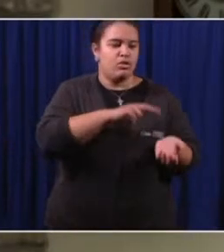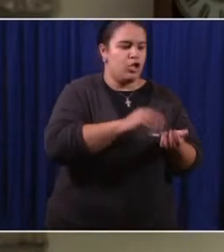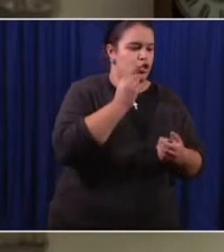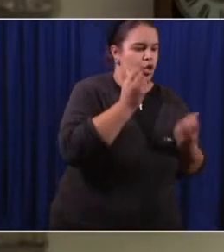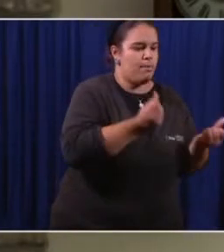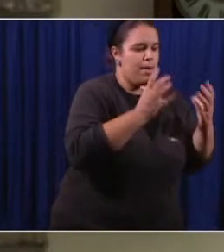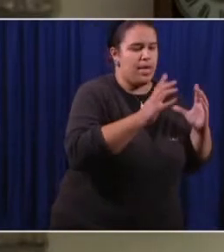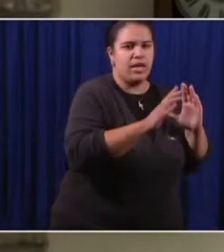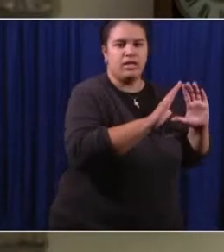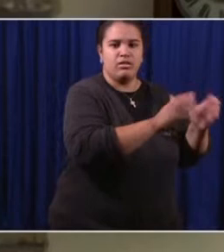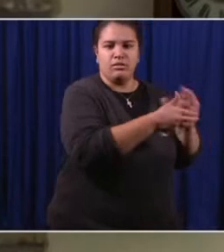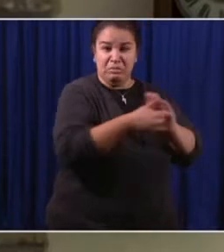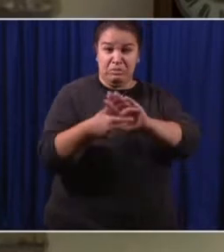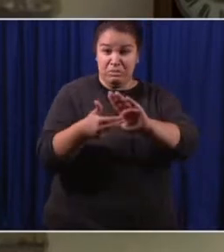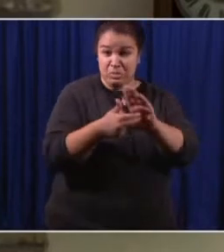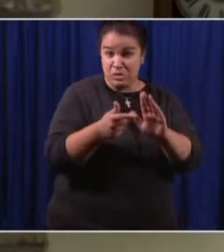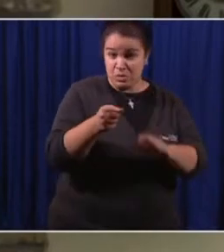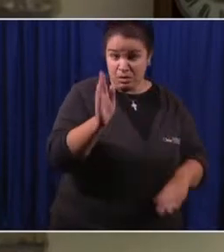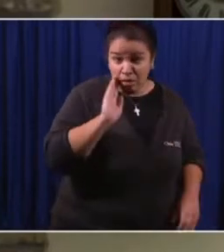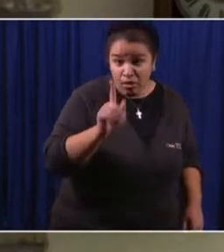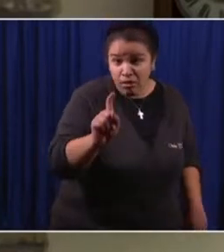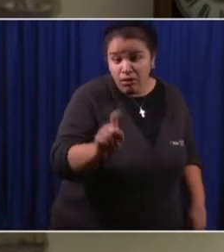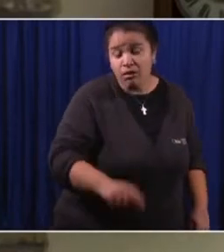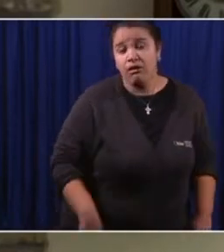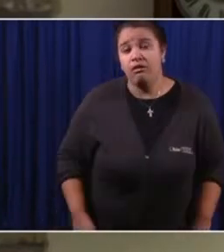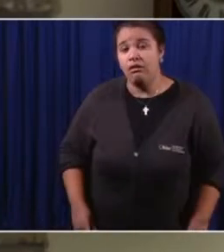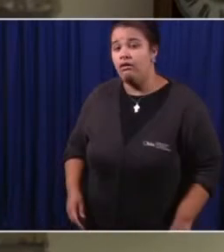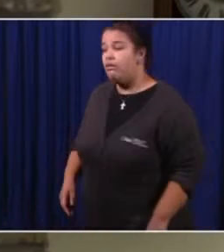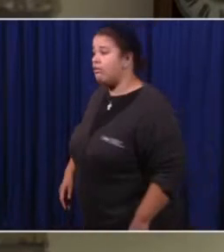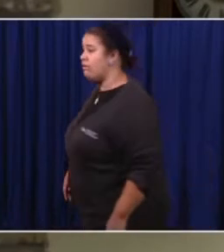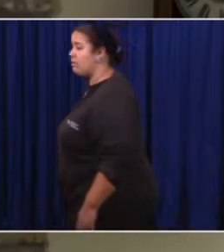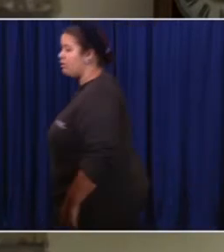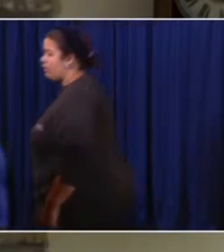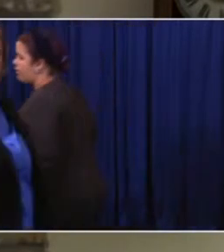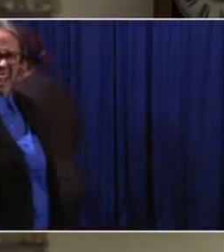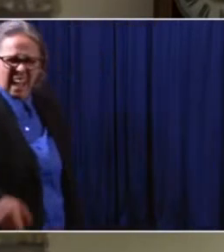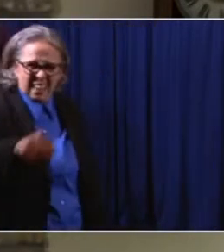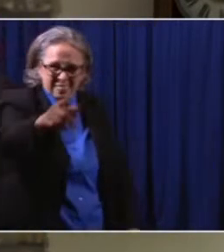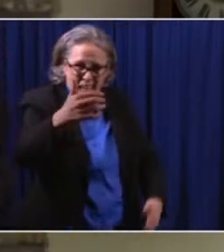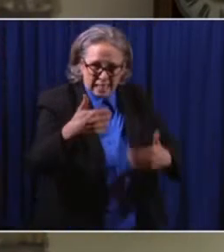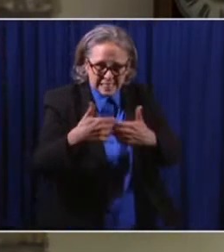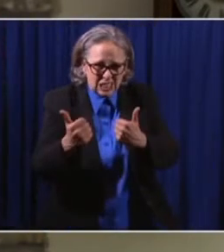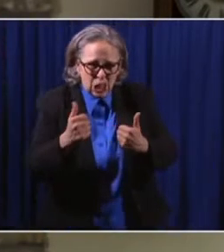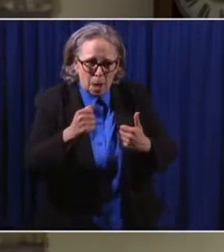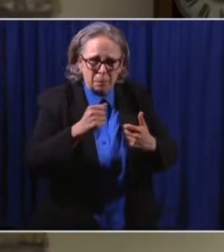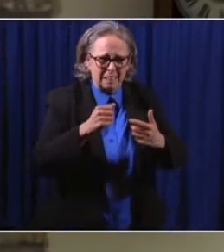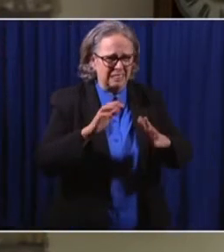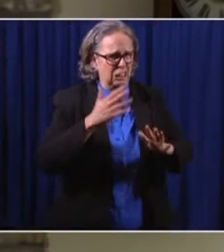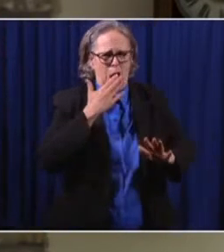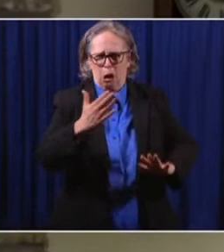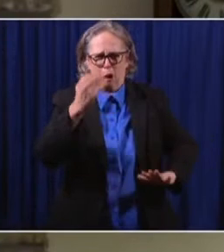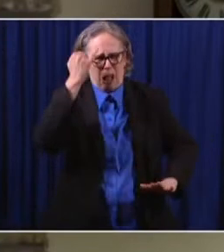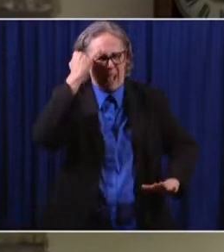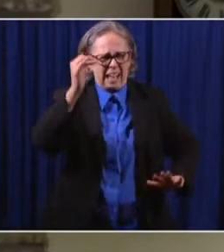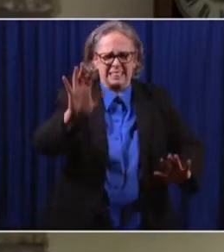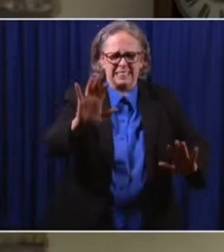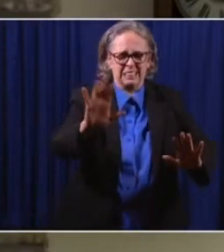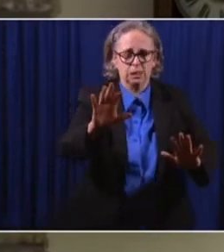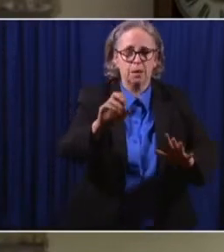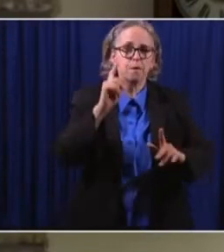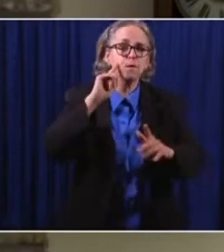I don't think that would be a good idea. I think that, if you're talking about prisons,